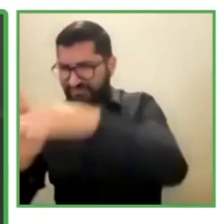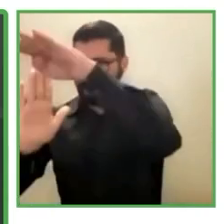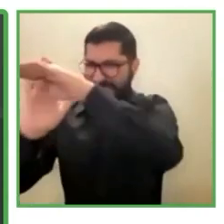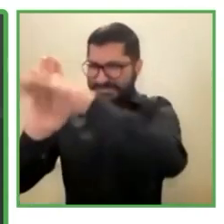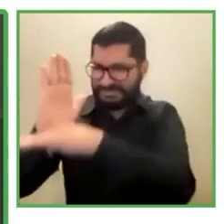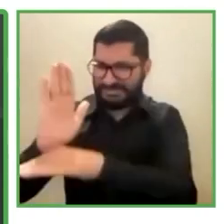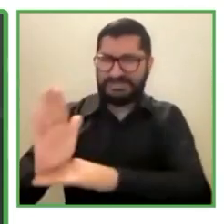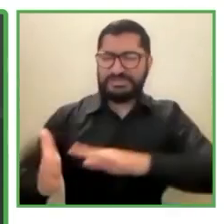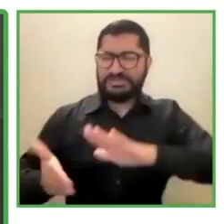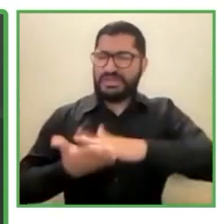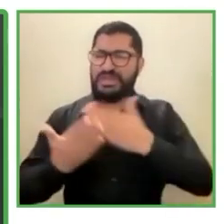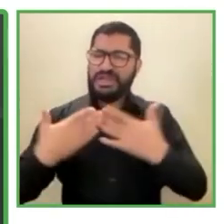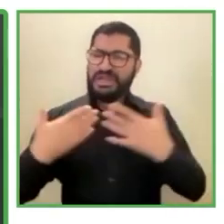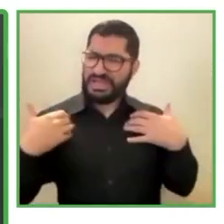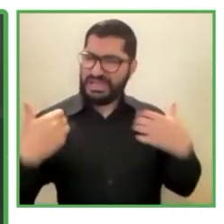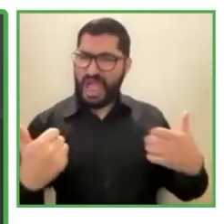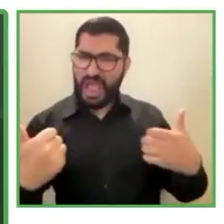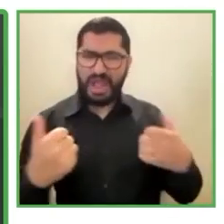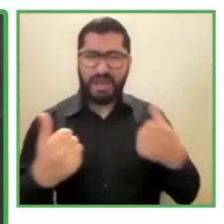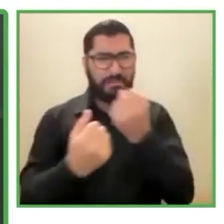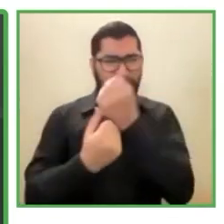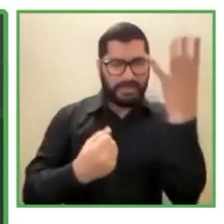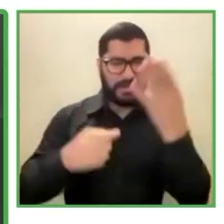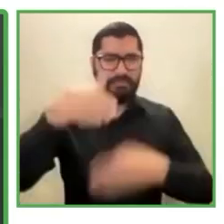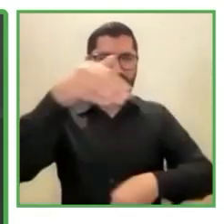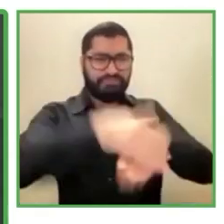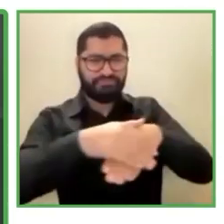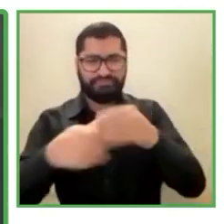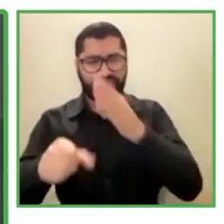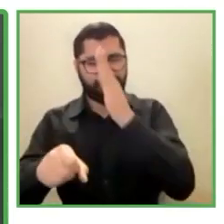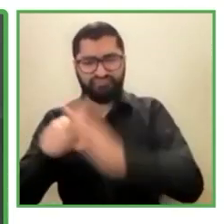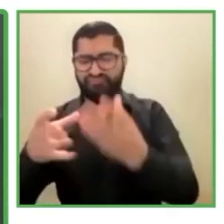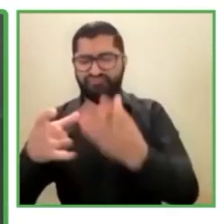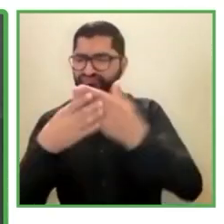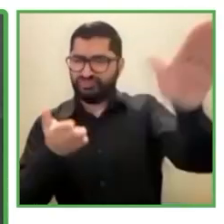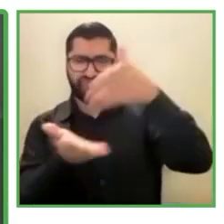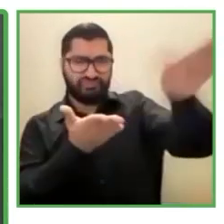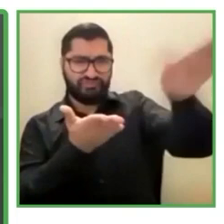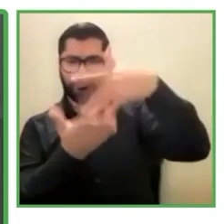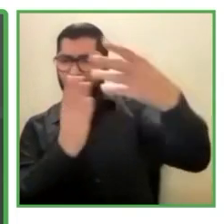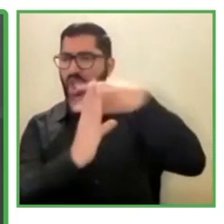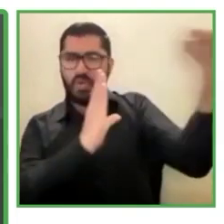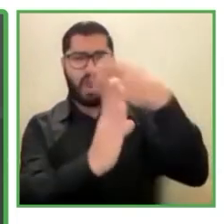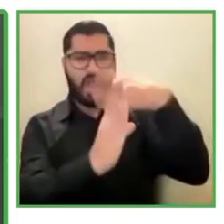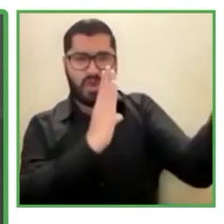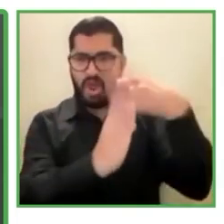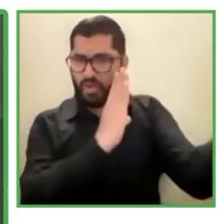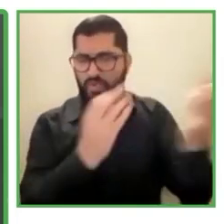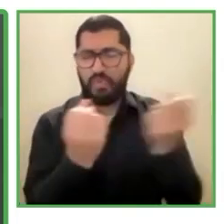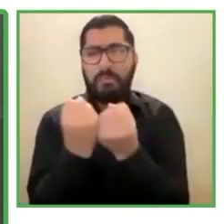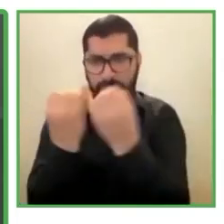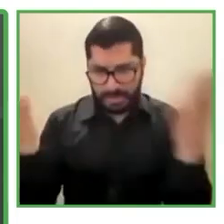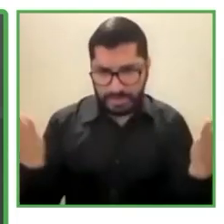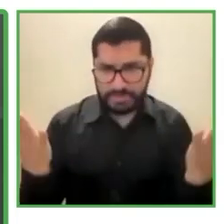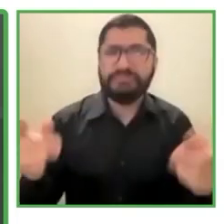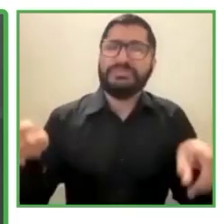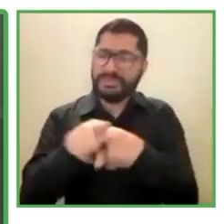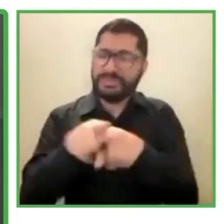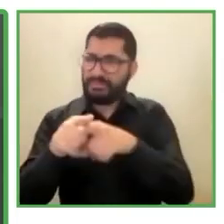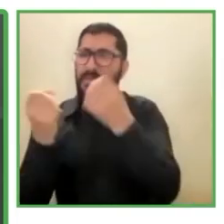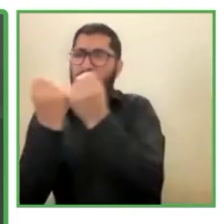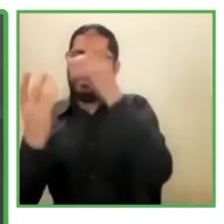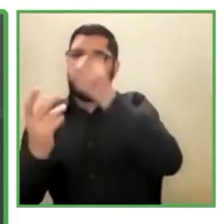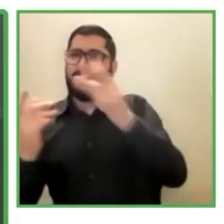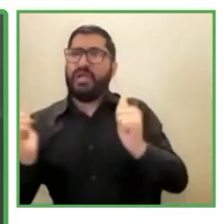measures and the restrictions to movement, has generated a loss of jobs between